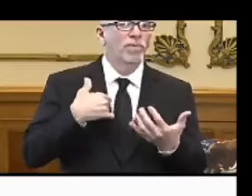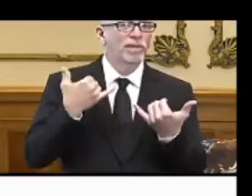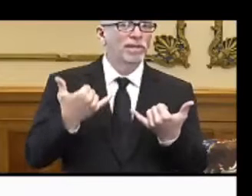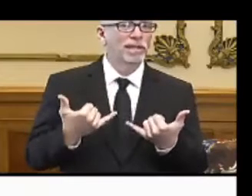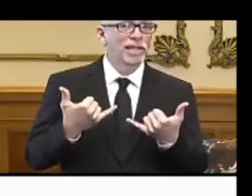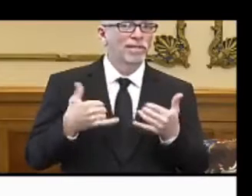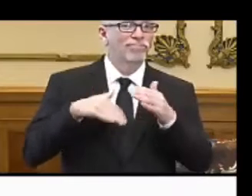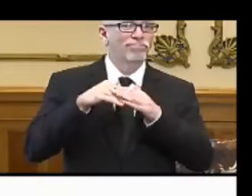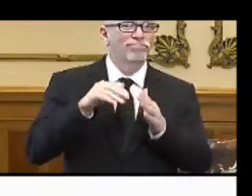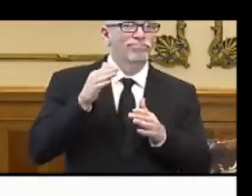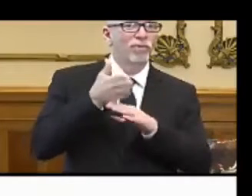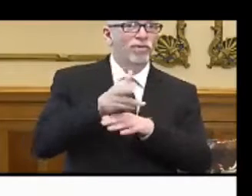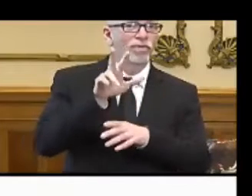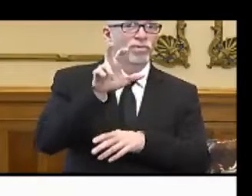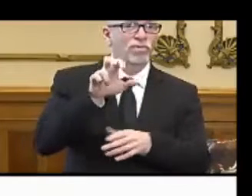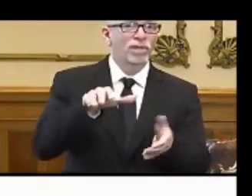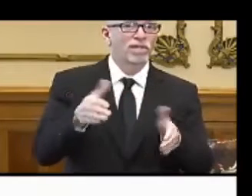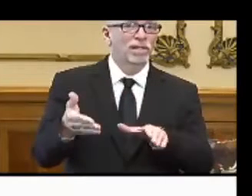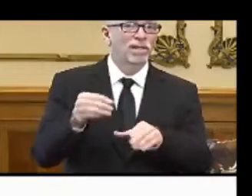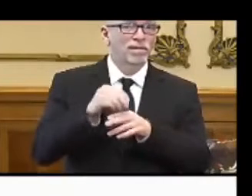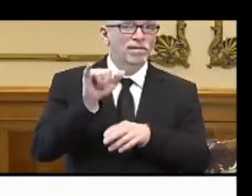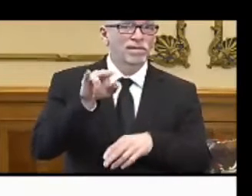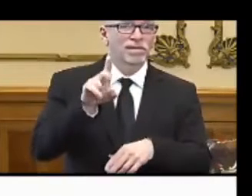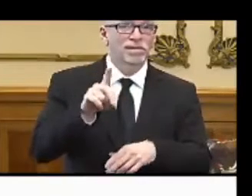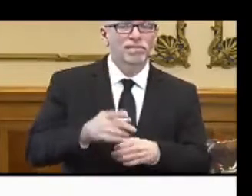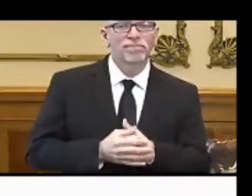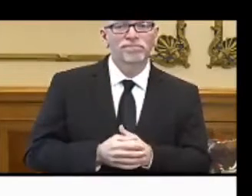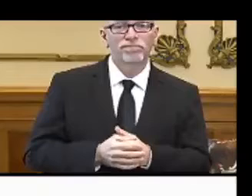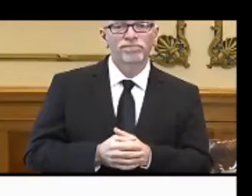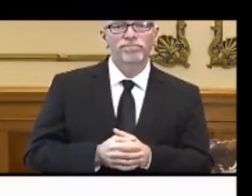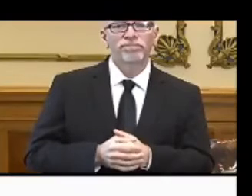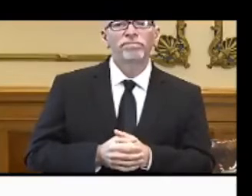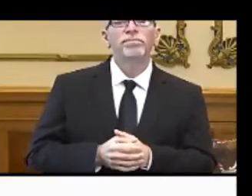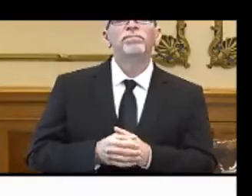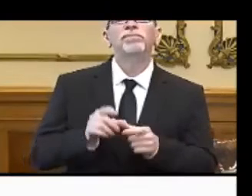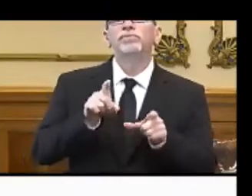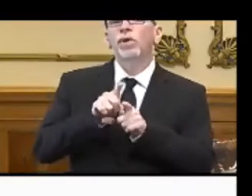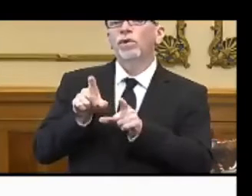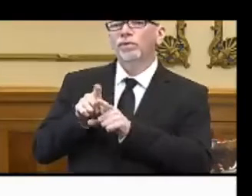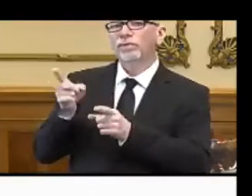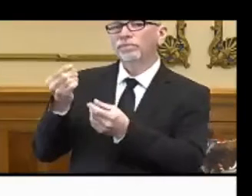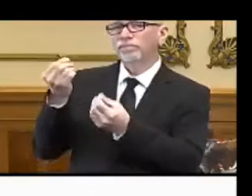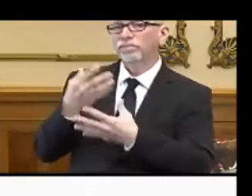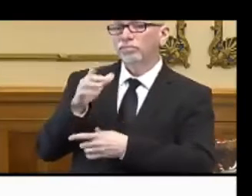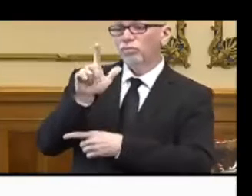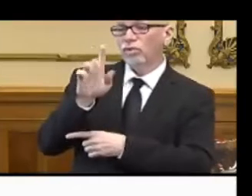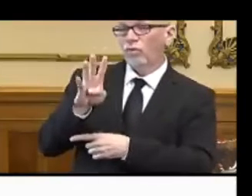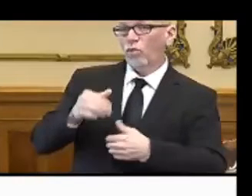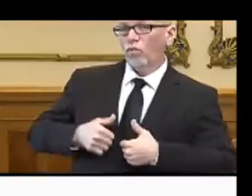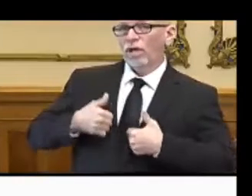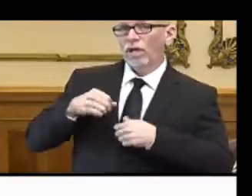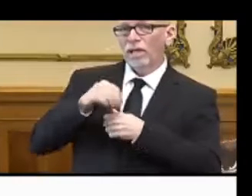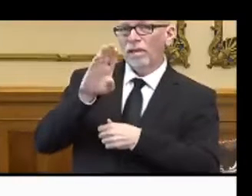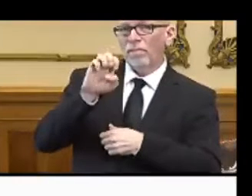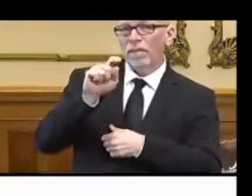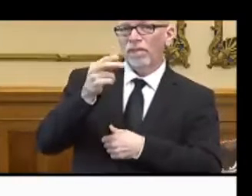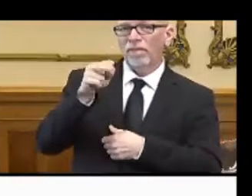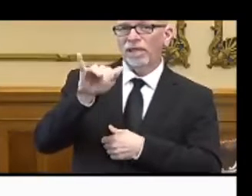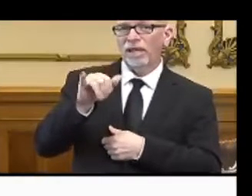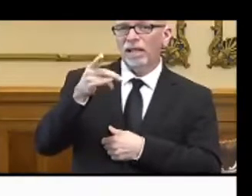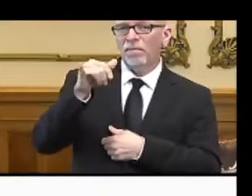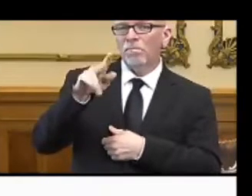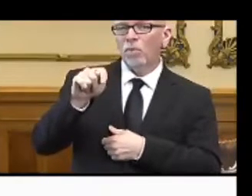reached 300 deaths in the state of Indiana. We've also been notified that 24 residents of the Bethany Point long-term